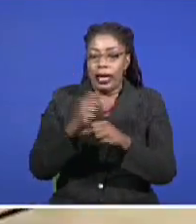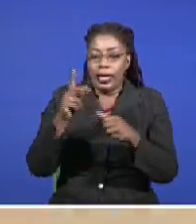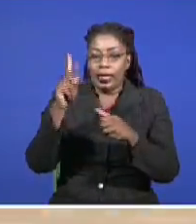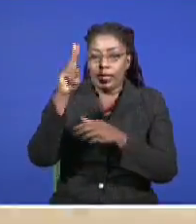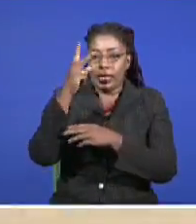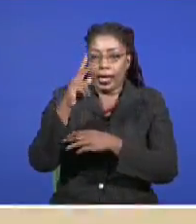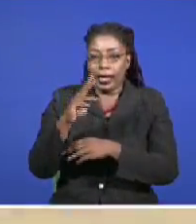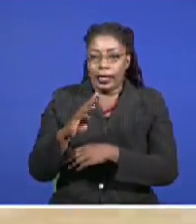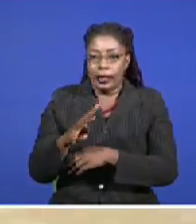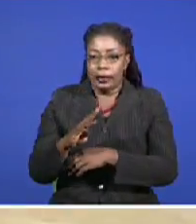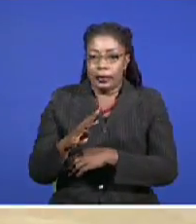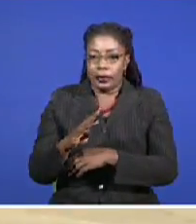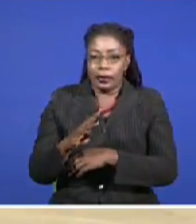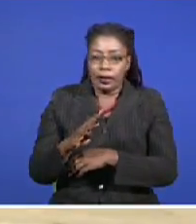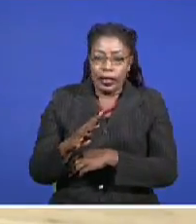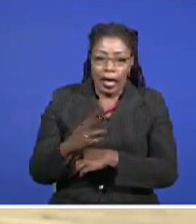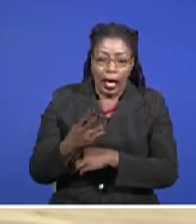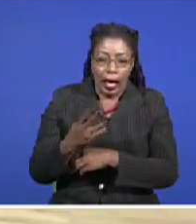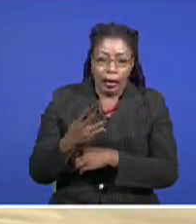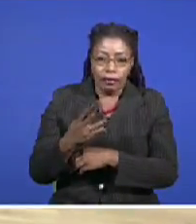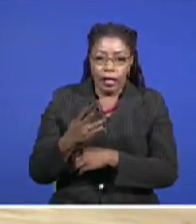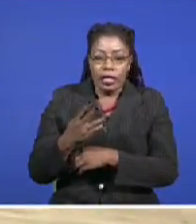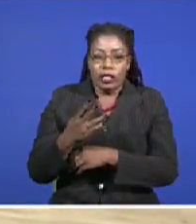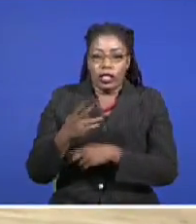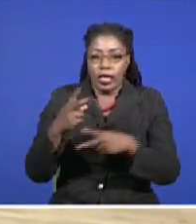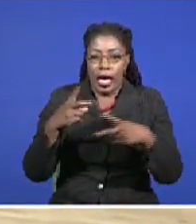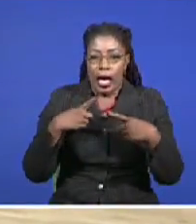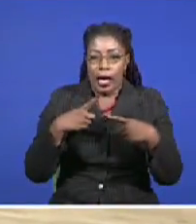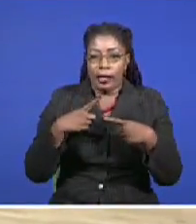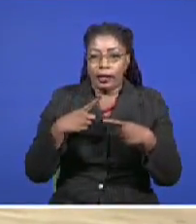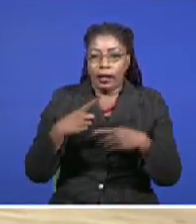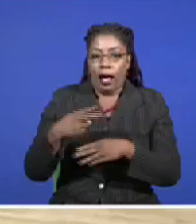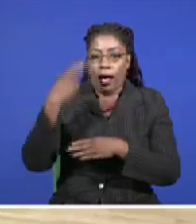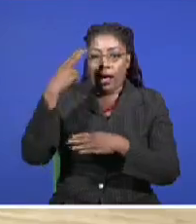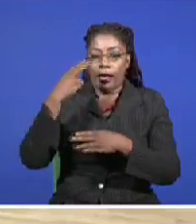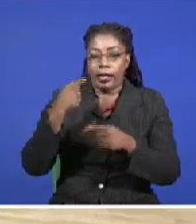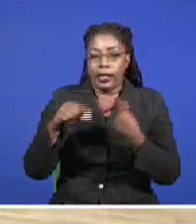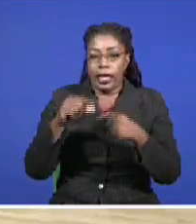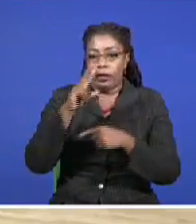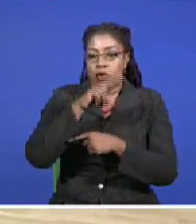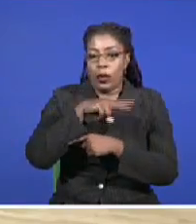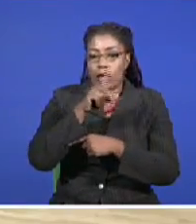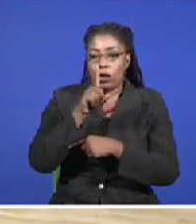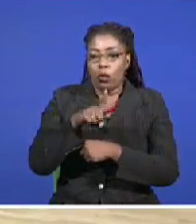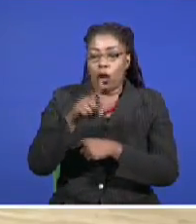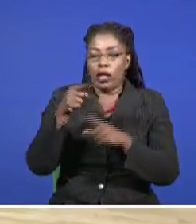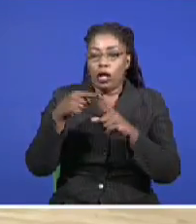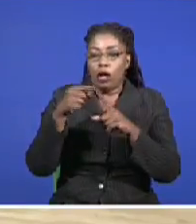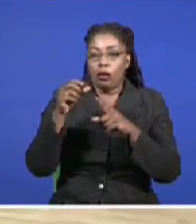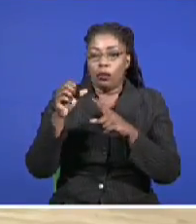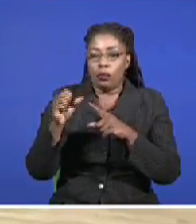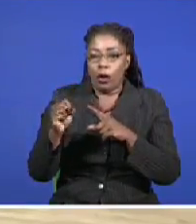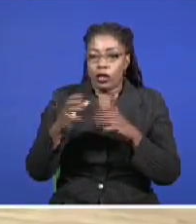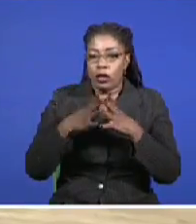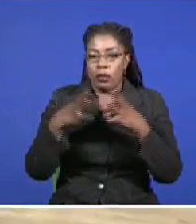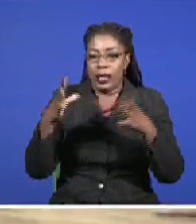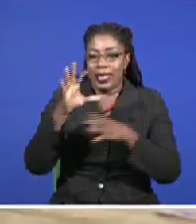of the WNBA season got underway. She had a game-high 21 points to lead the Connecticut Sun to a